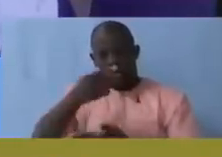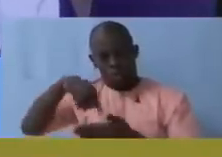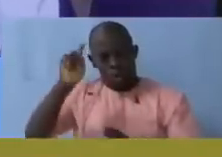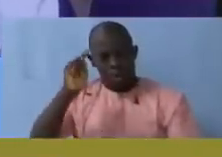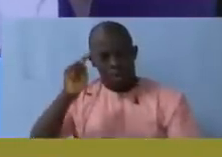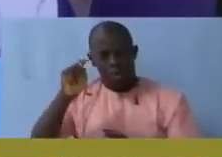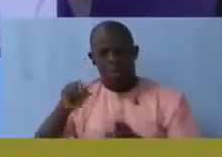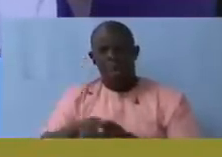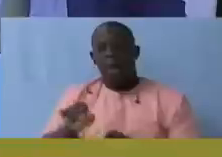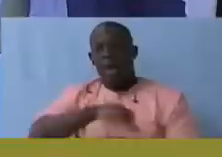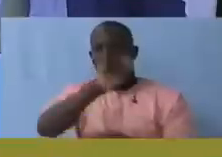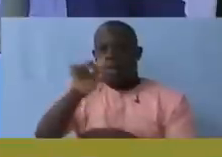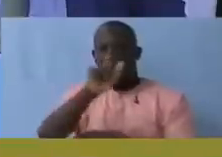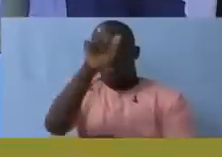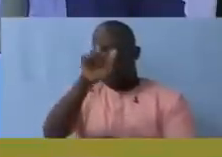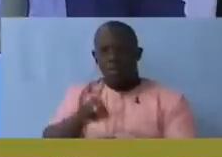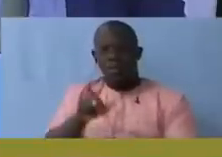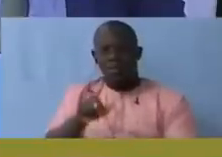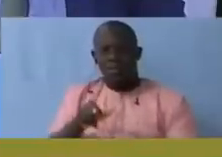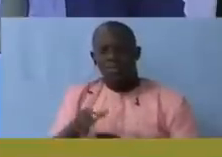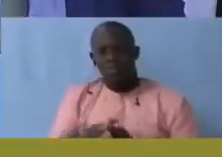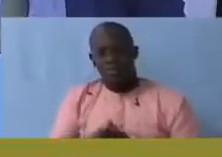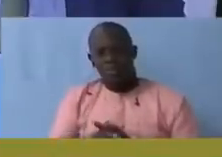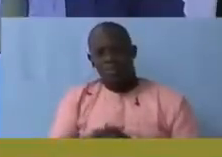Yes. And the person